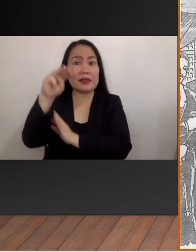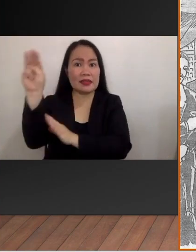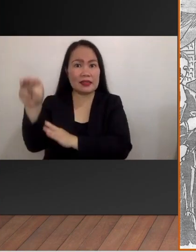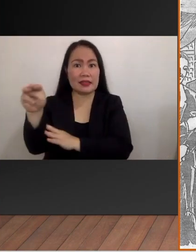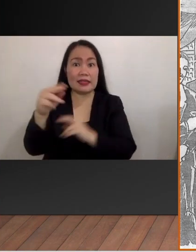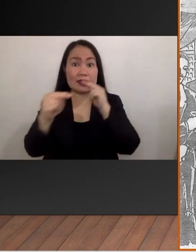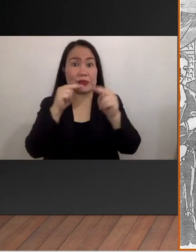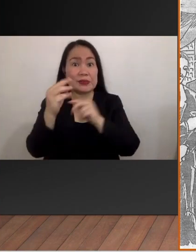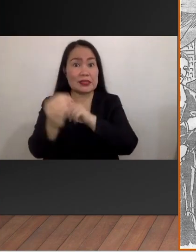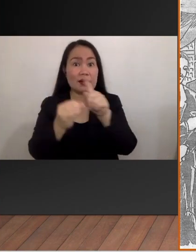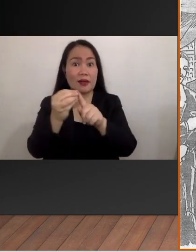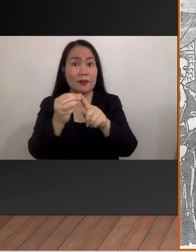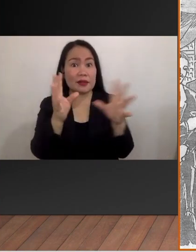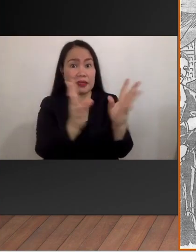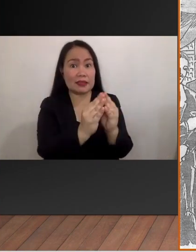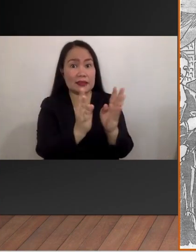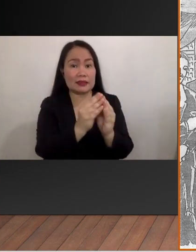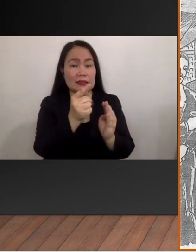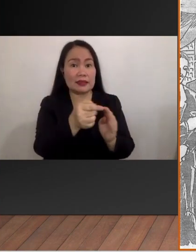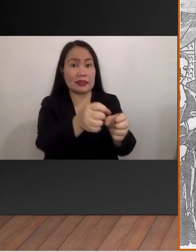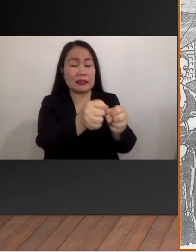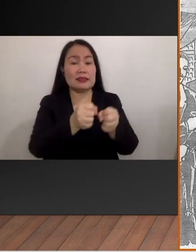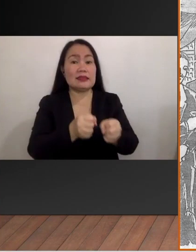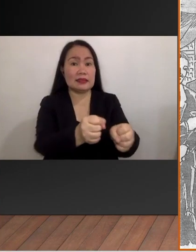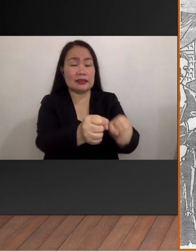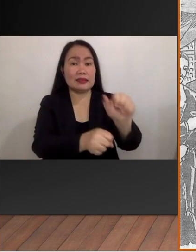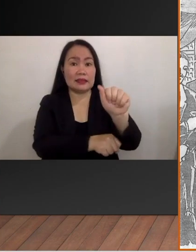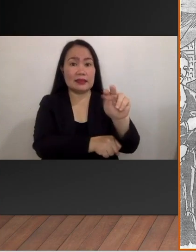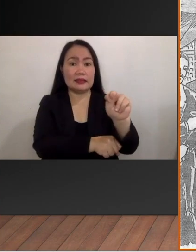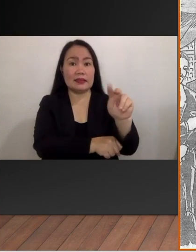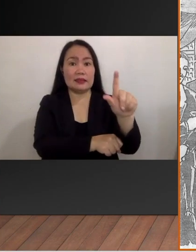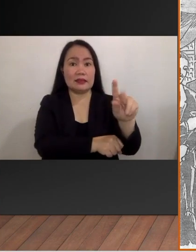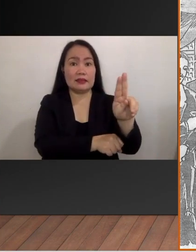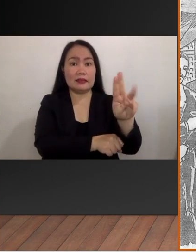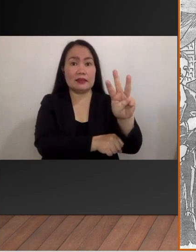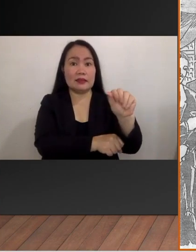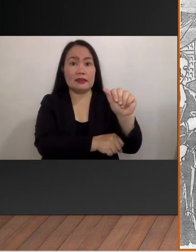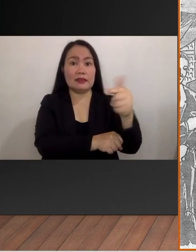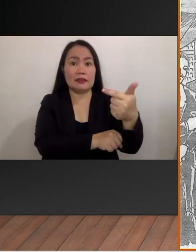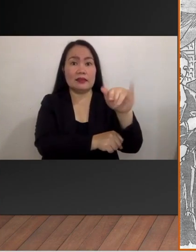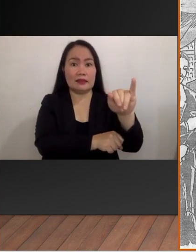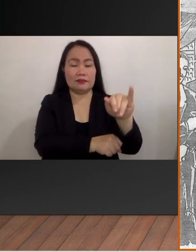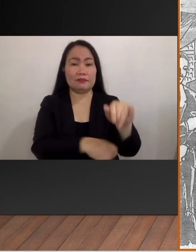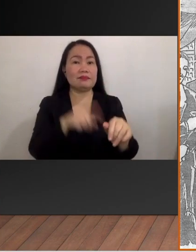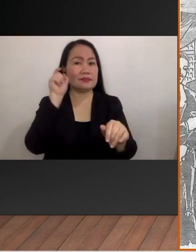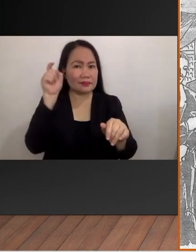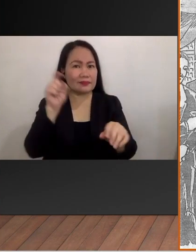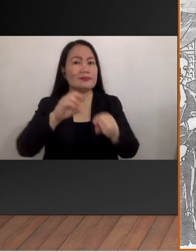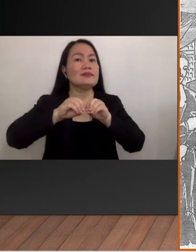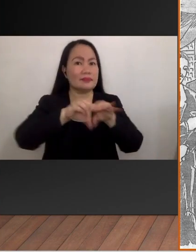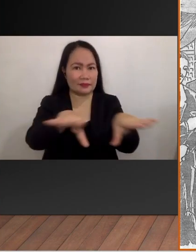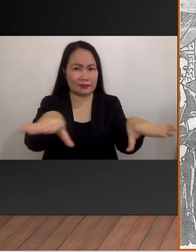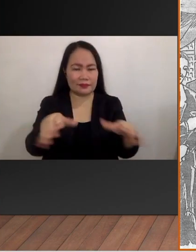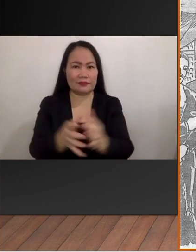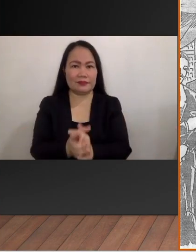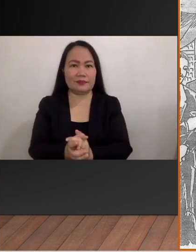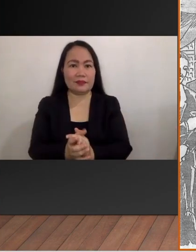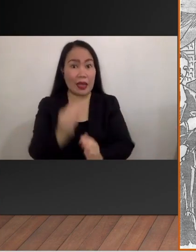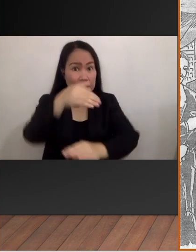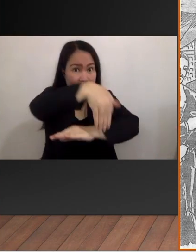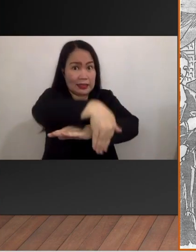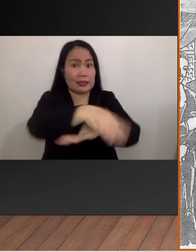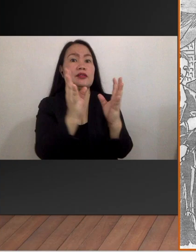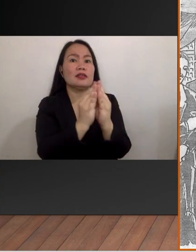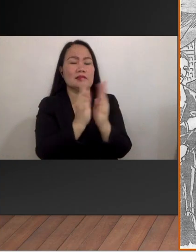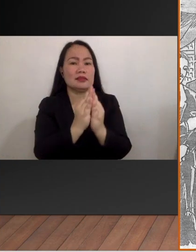the news about the gathering to be held on Calle Anluwagi immediately spread. On the night of the